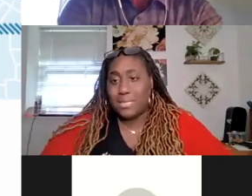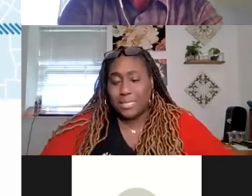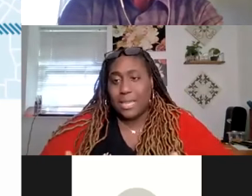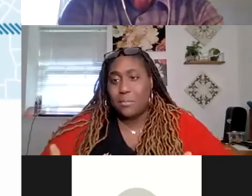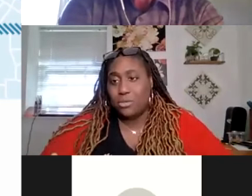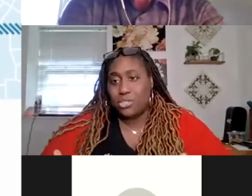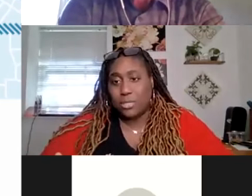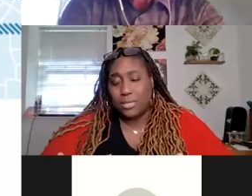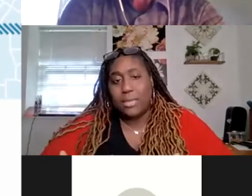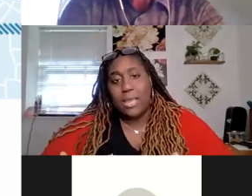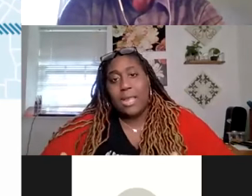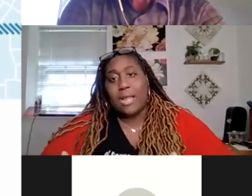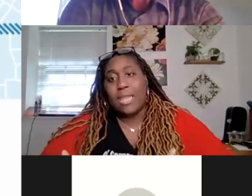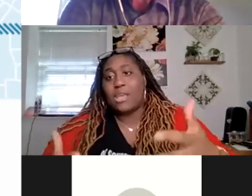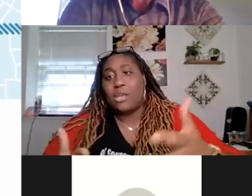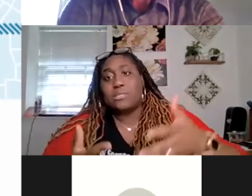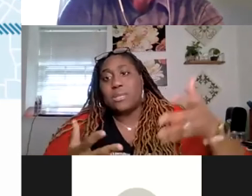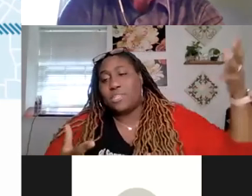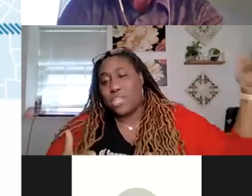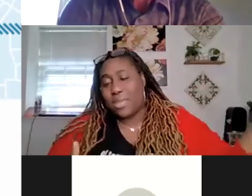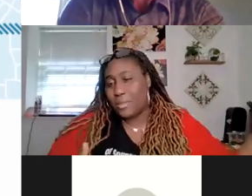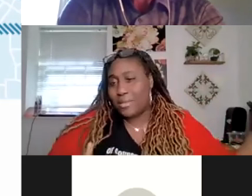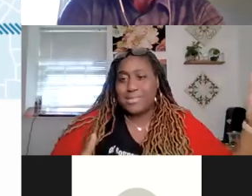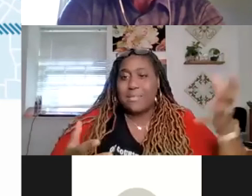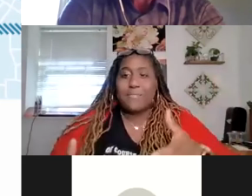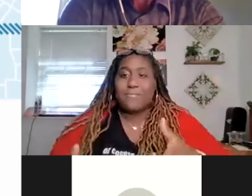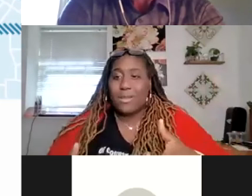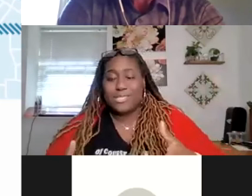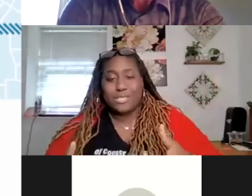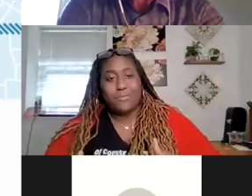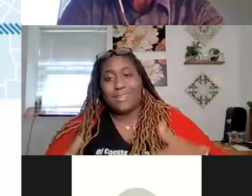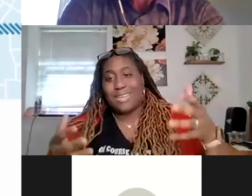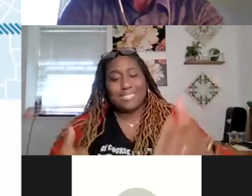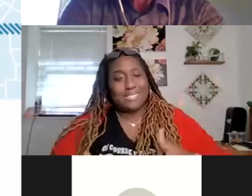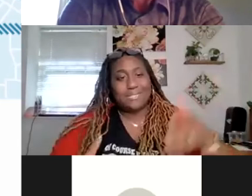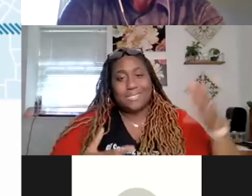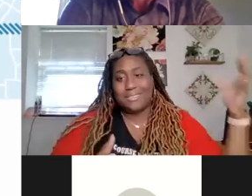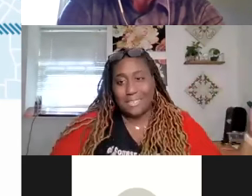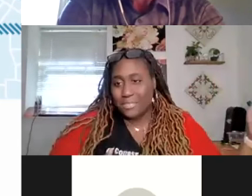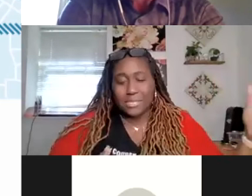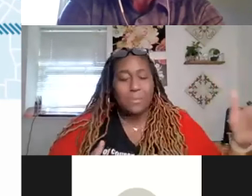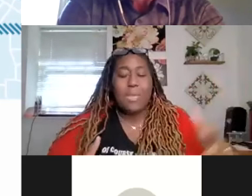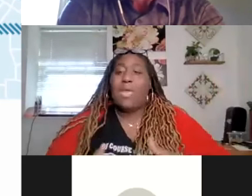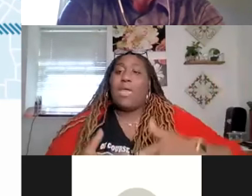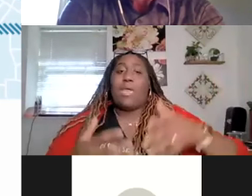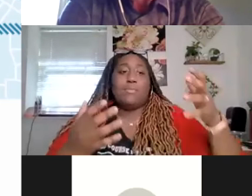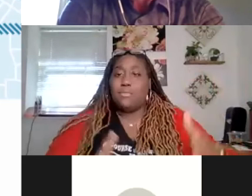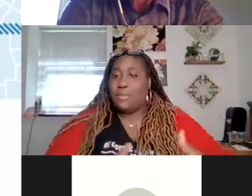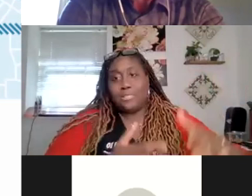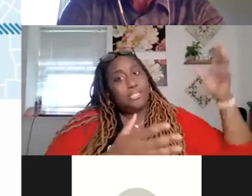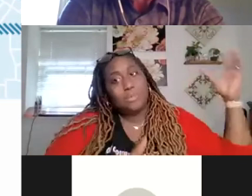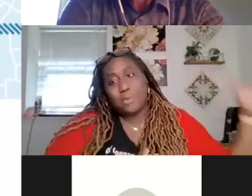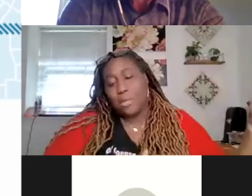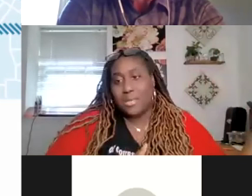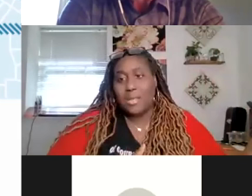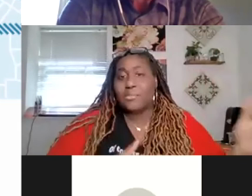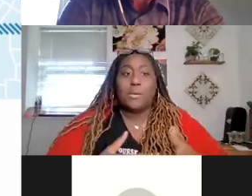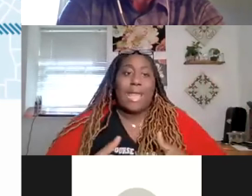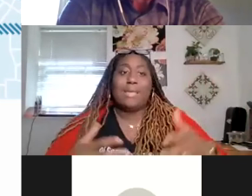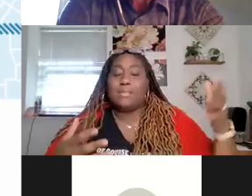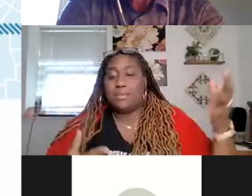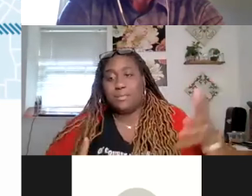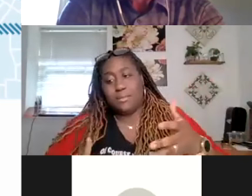ourselves mentally and emotionally? And it goes up the chain because now that front end supervisor has to go to their leadership, and then their leadership goes